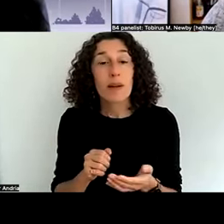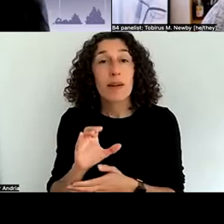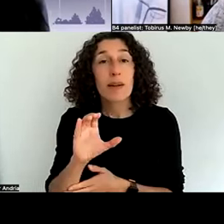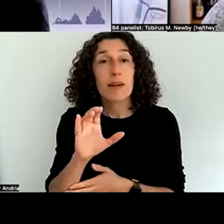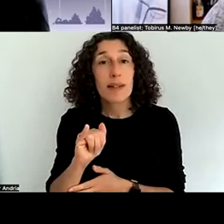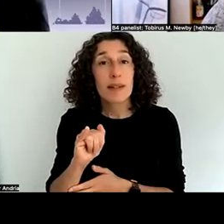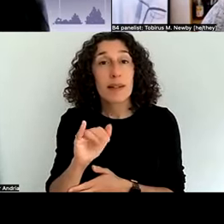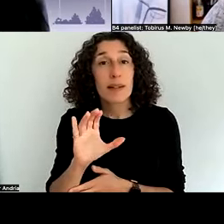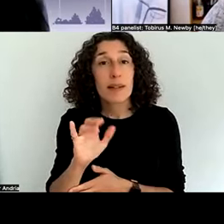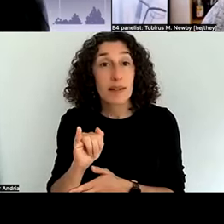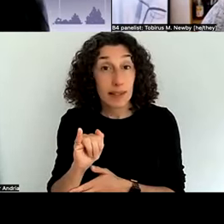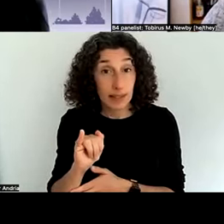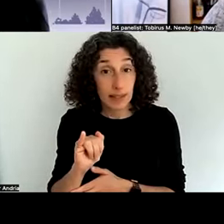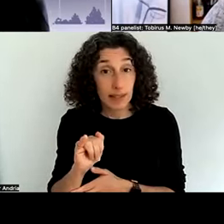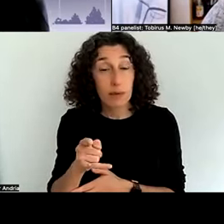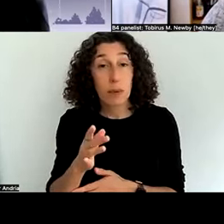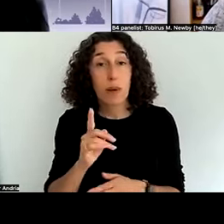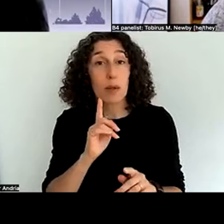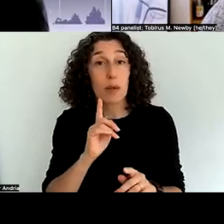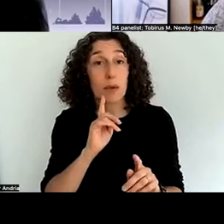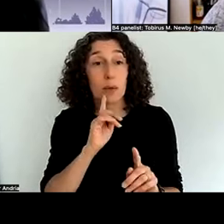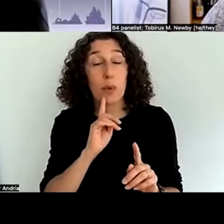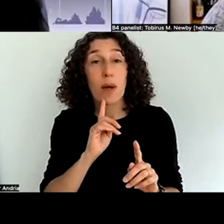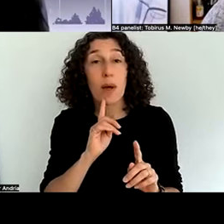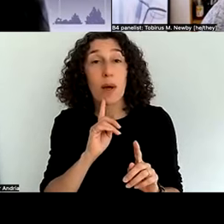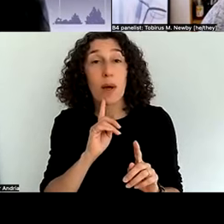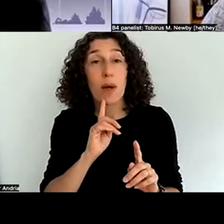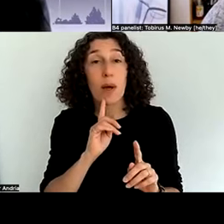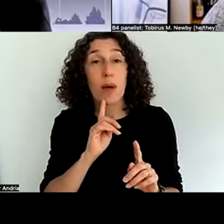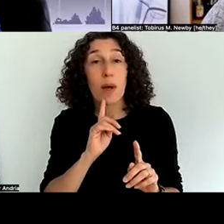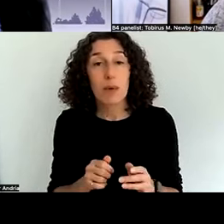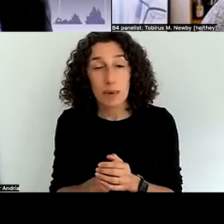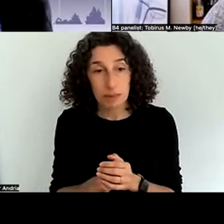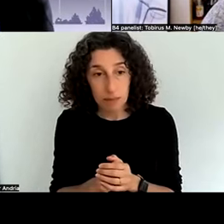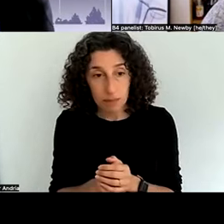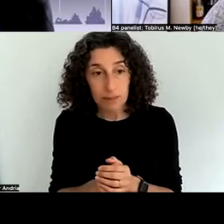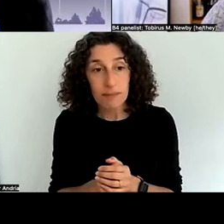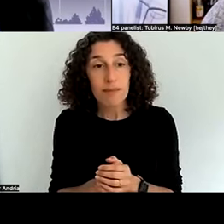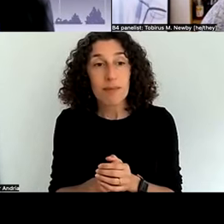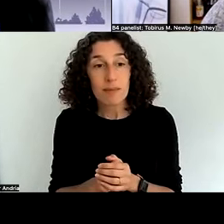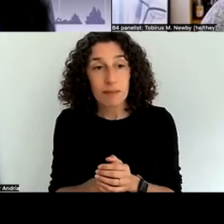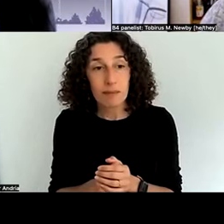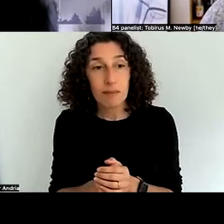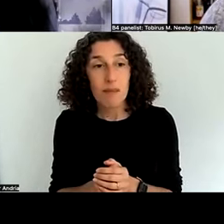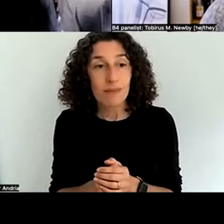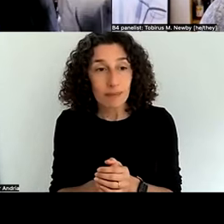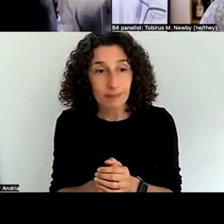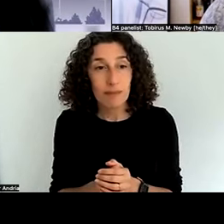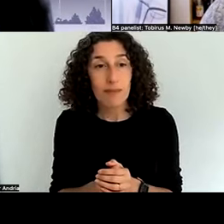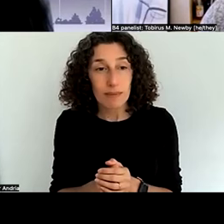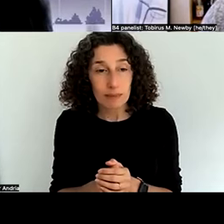be able to answer for you, right, this bridge of what thriving looks like in the relationship and context of safety.